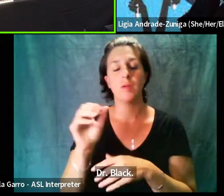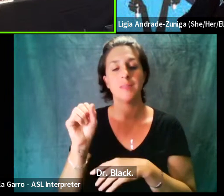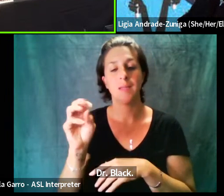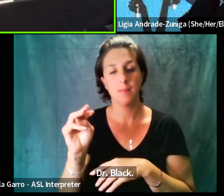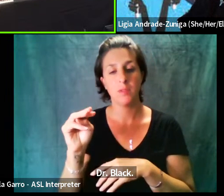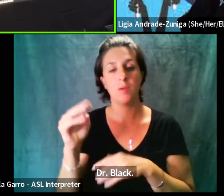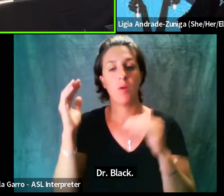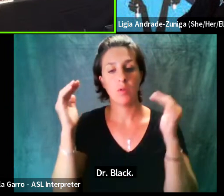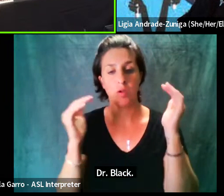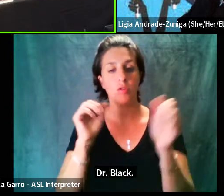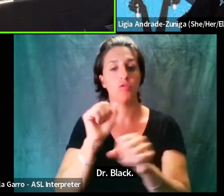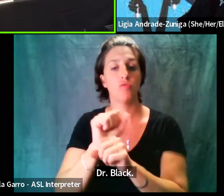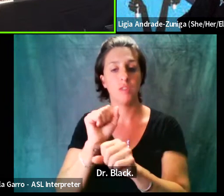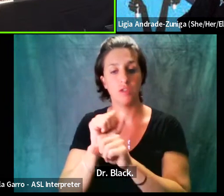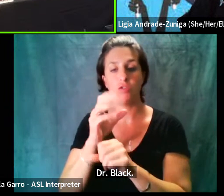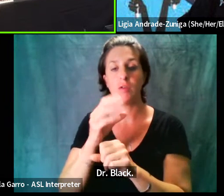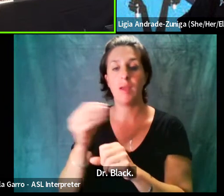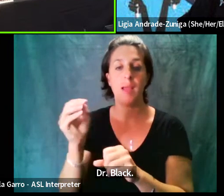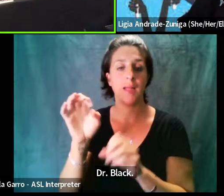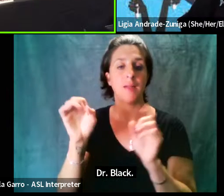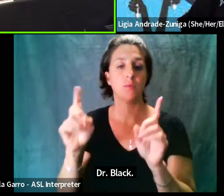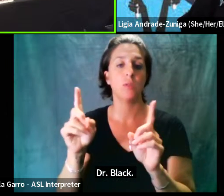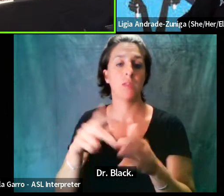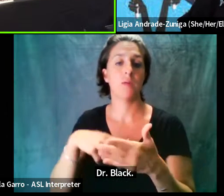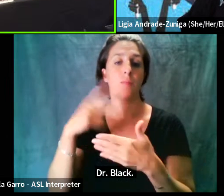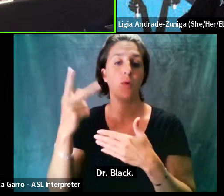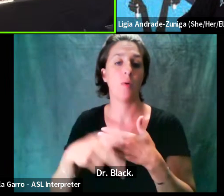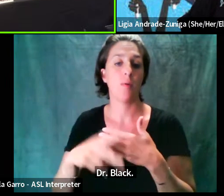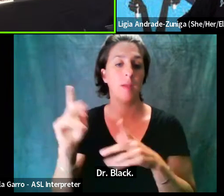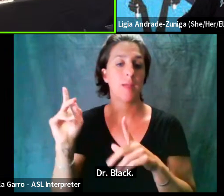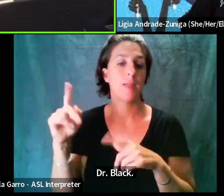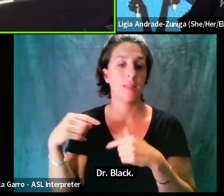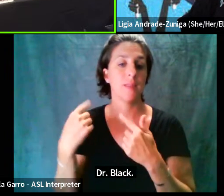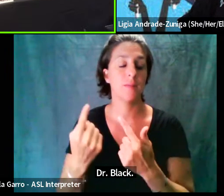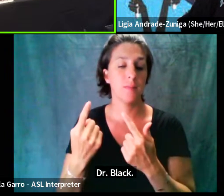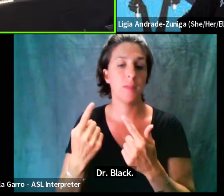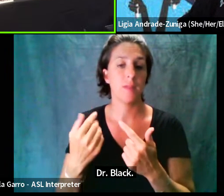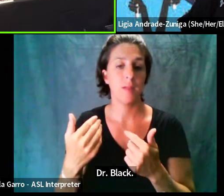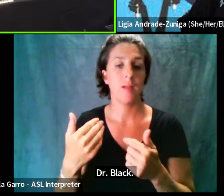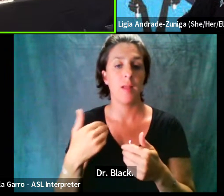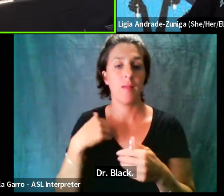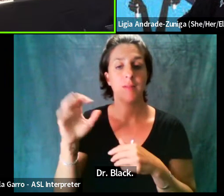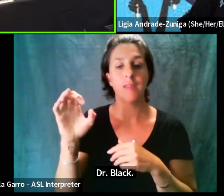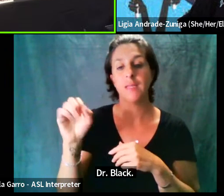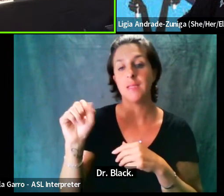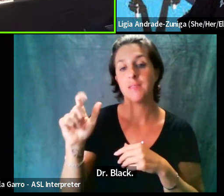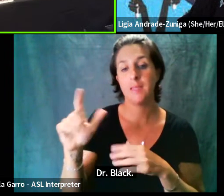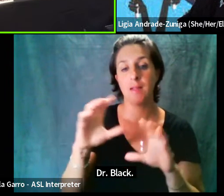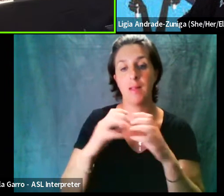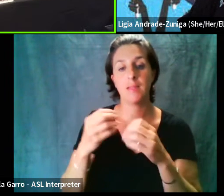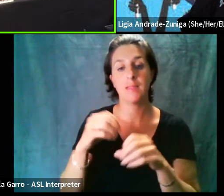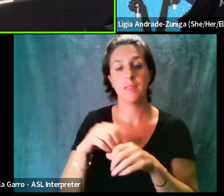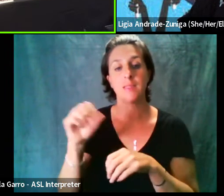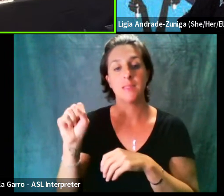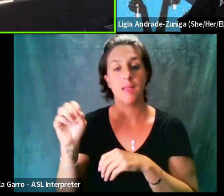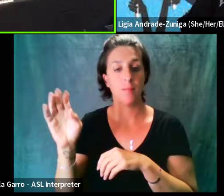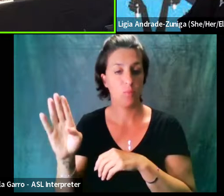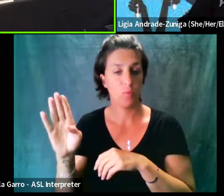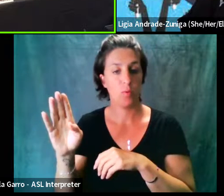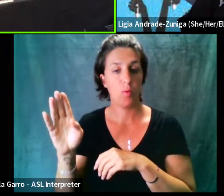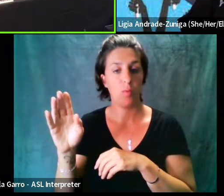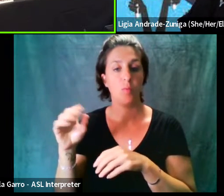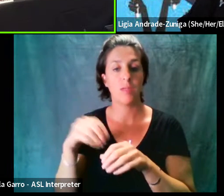Adult Career and Education Program has been holding ESL classes up in San Bruno in San Bruno